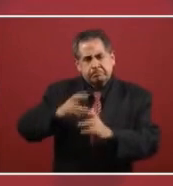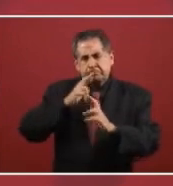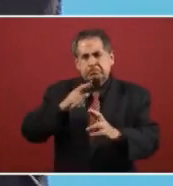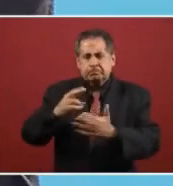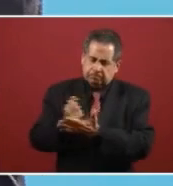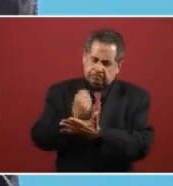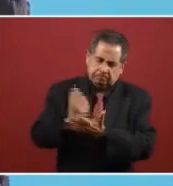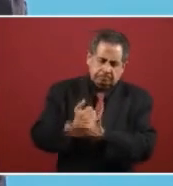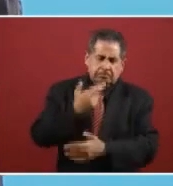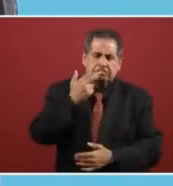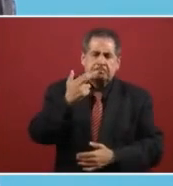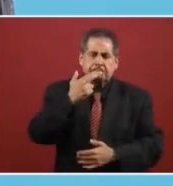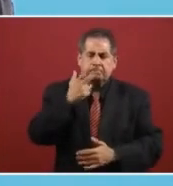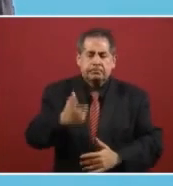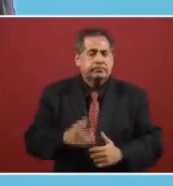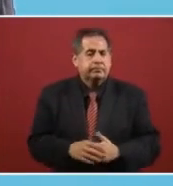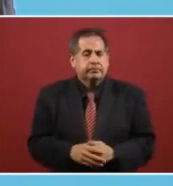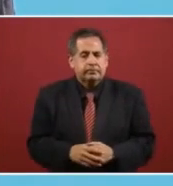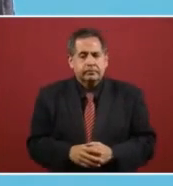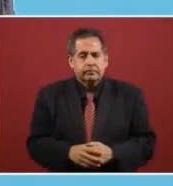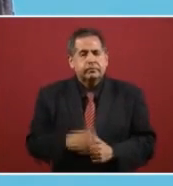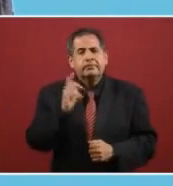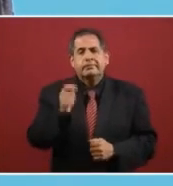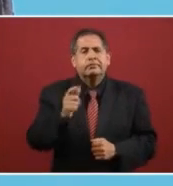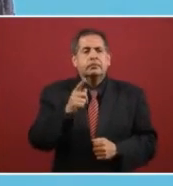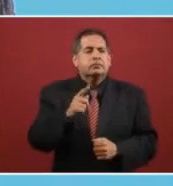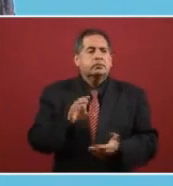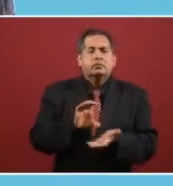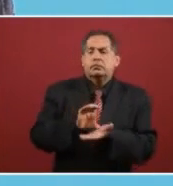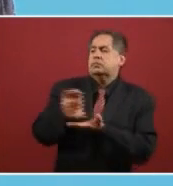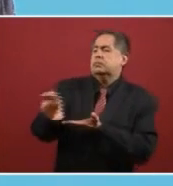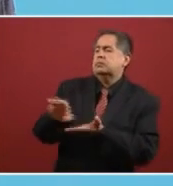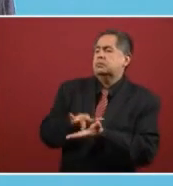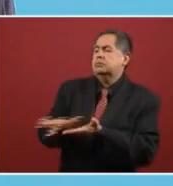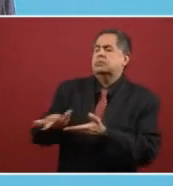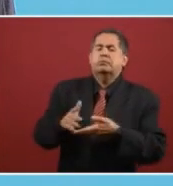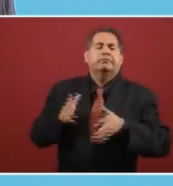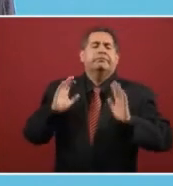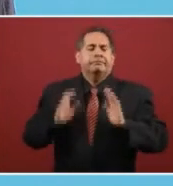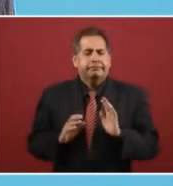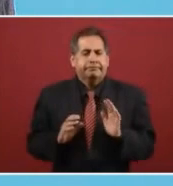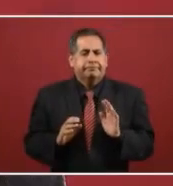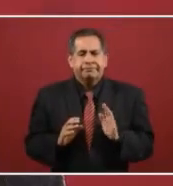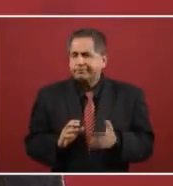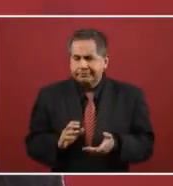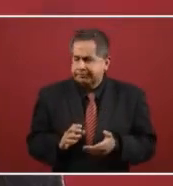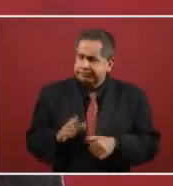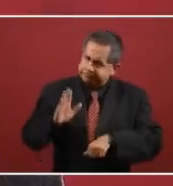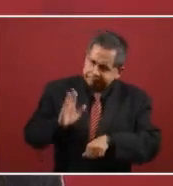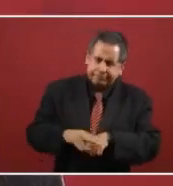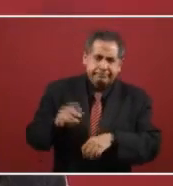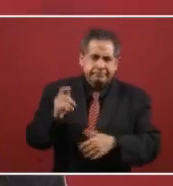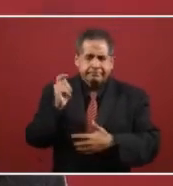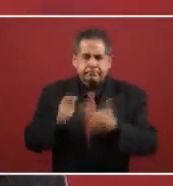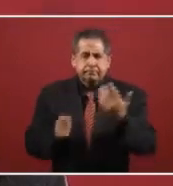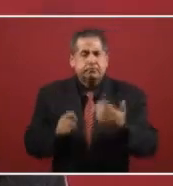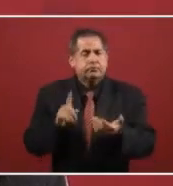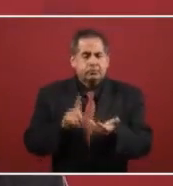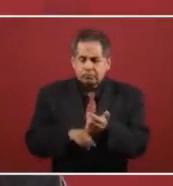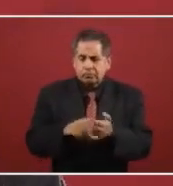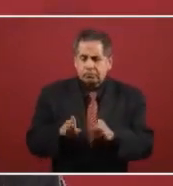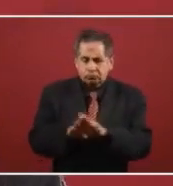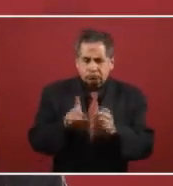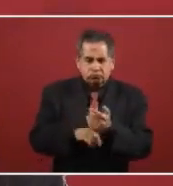we'll have better results. Not only to support sports of high